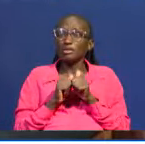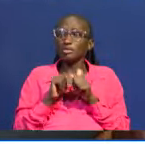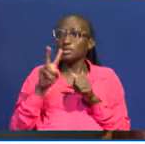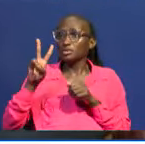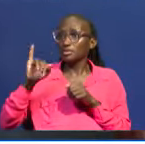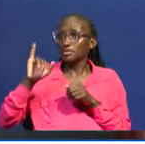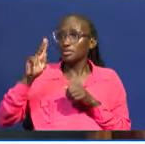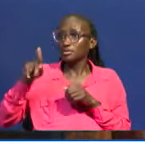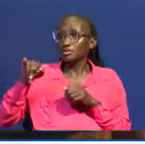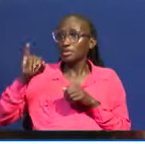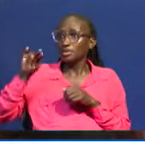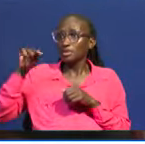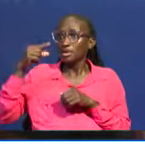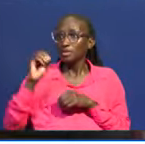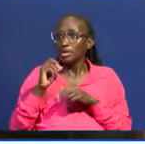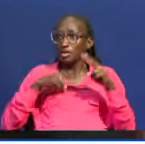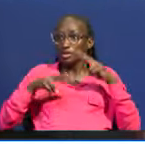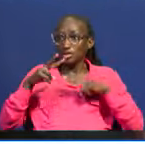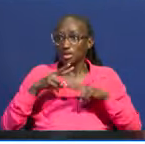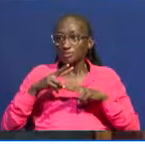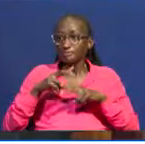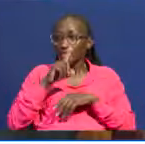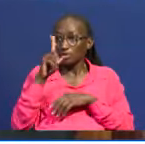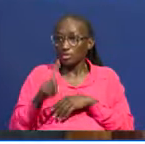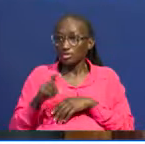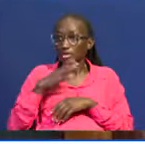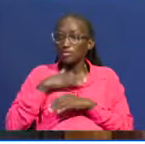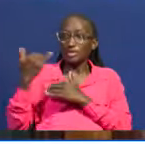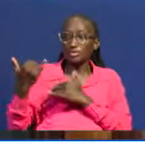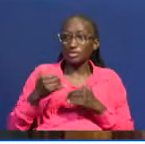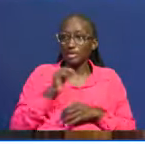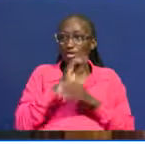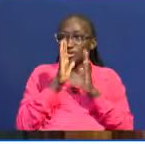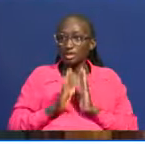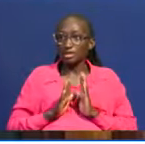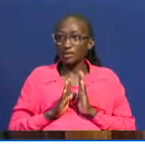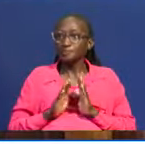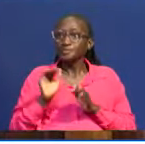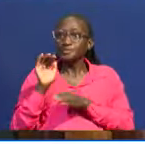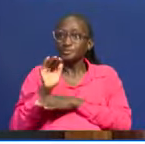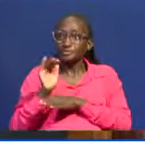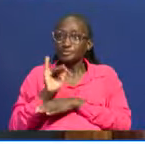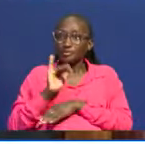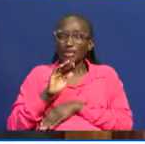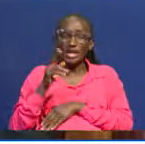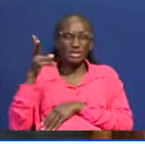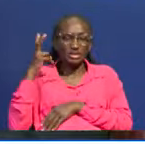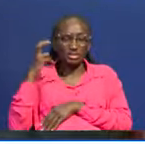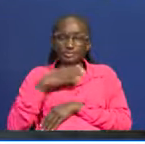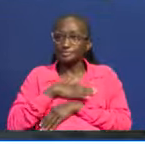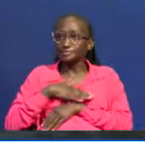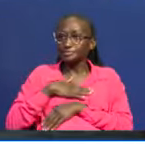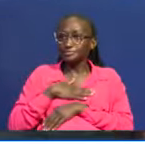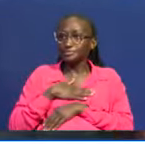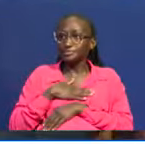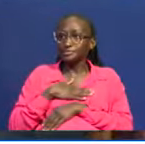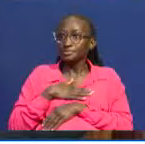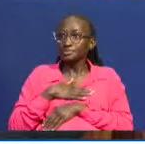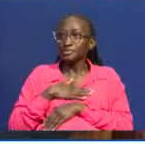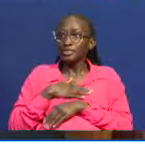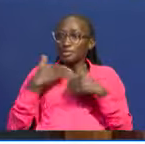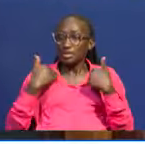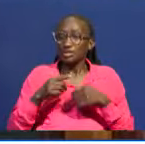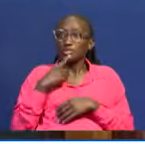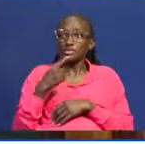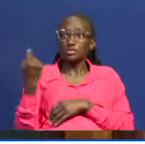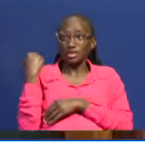Vipingo Ridge, the question I want to invite honorable senators, and I request that you listen to me. I was